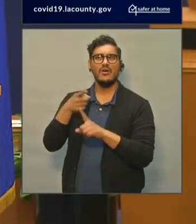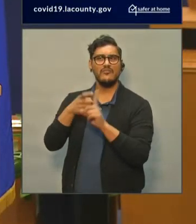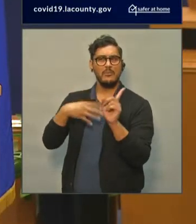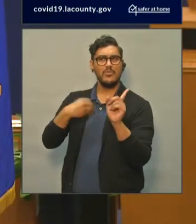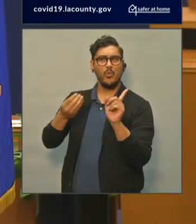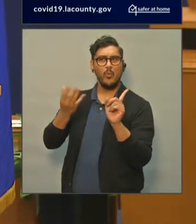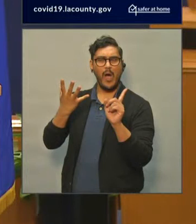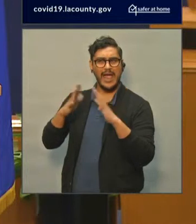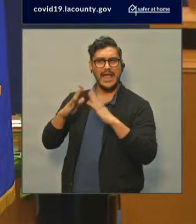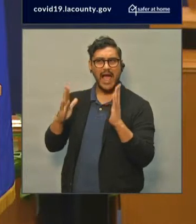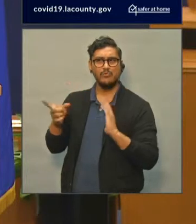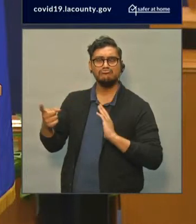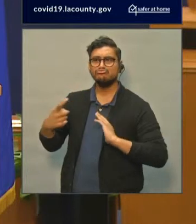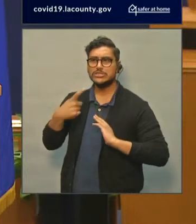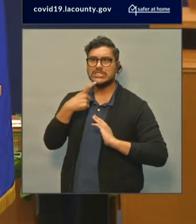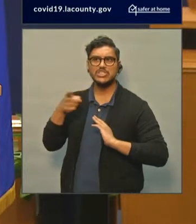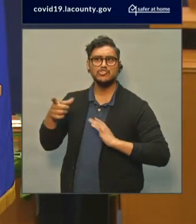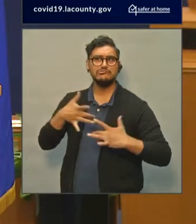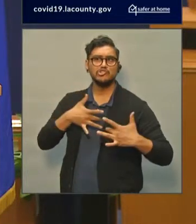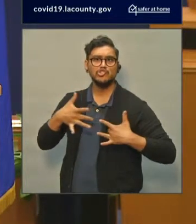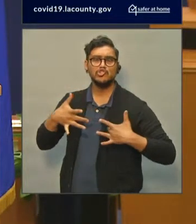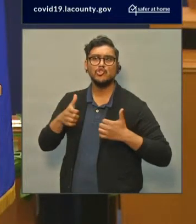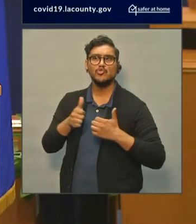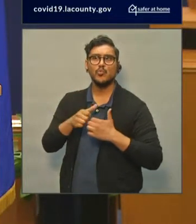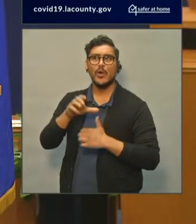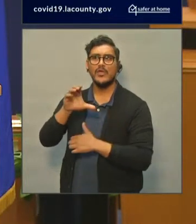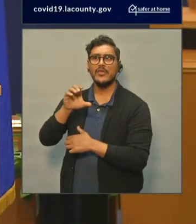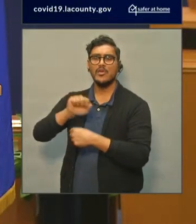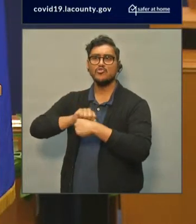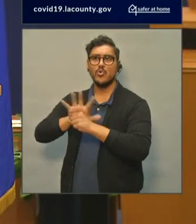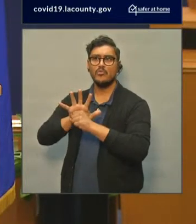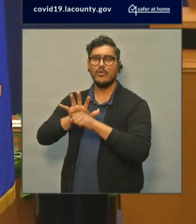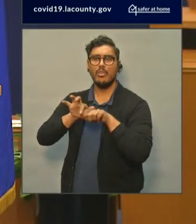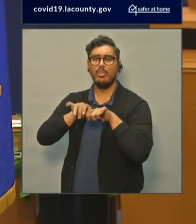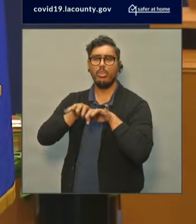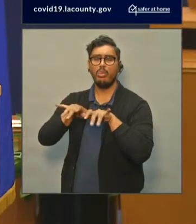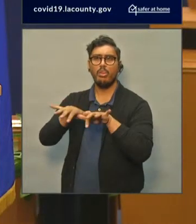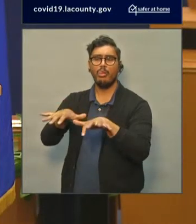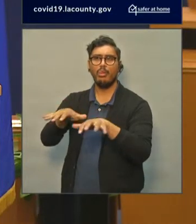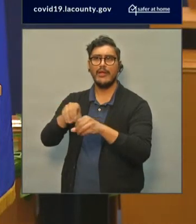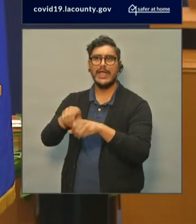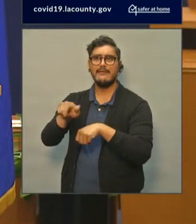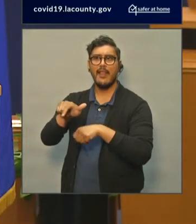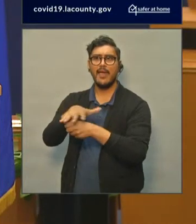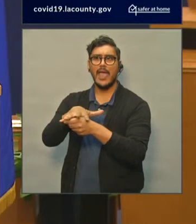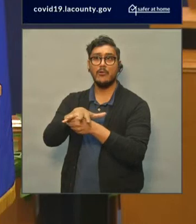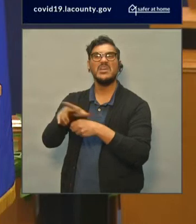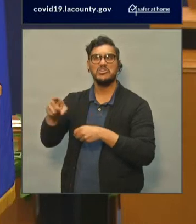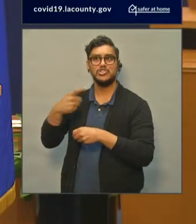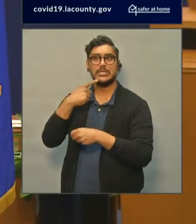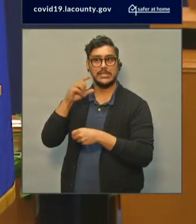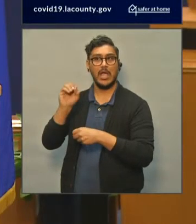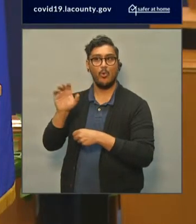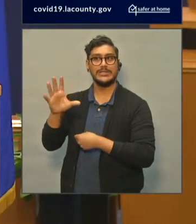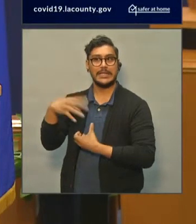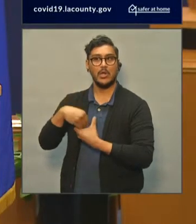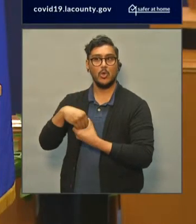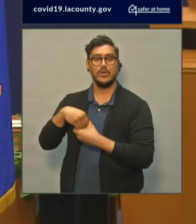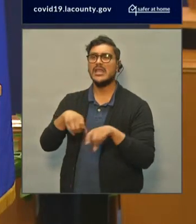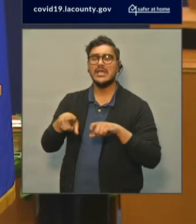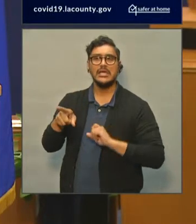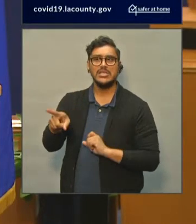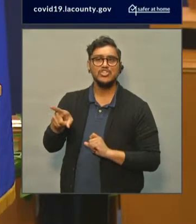briefing indicated she's concerned with the coronavirus spread in the Los Angeles area. She included Orange County in that, and she's